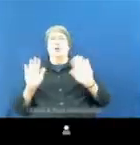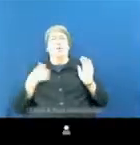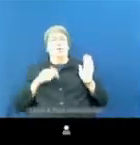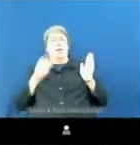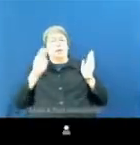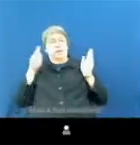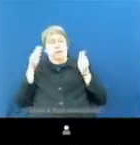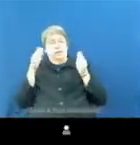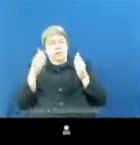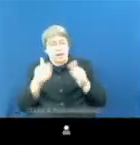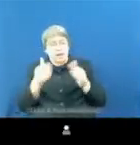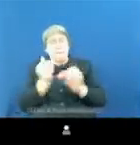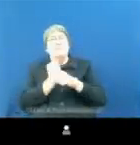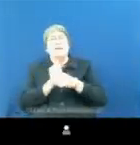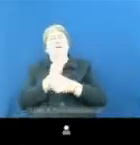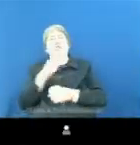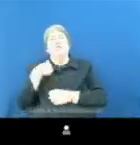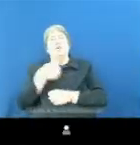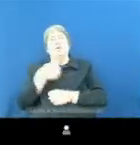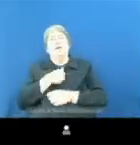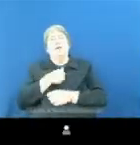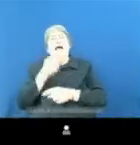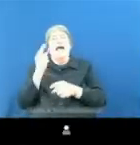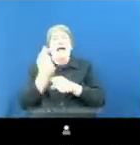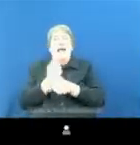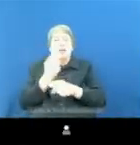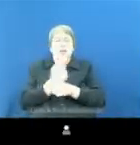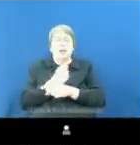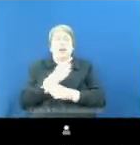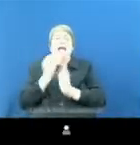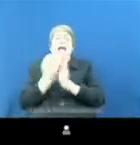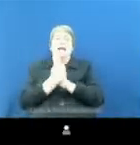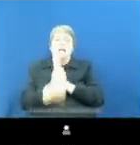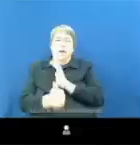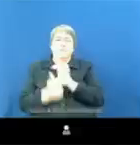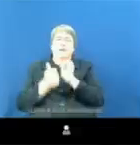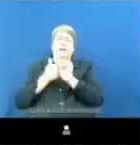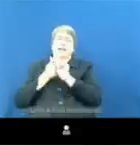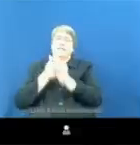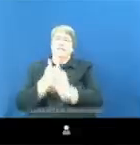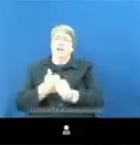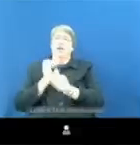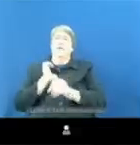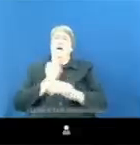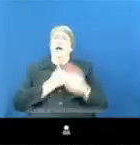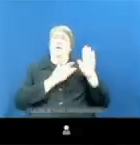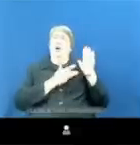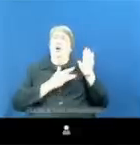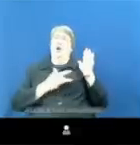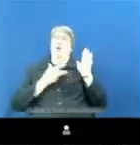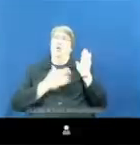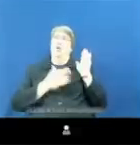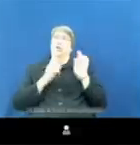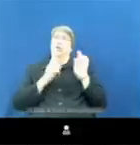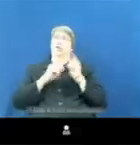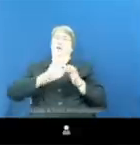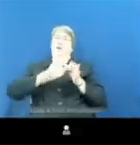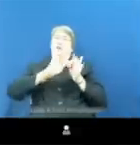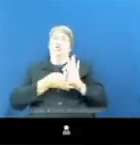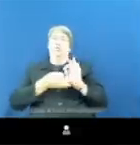we accurately and competently abide by our oath to interpret all of the proceedings